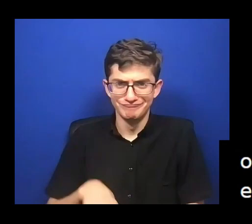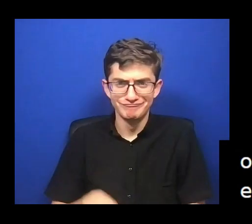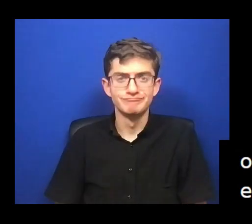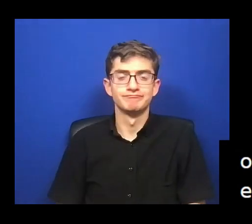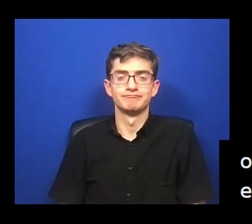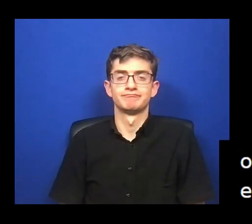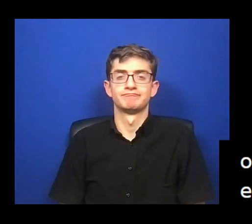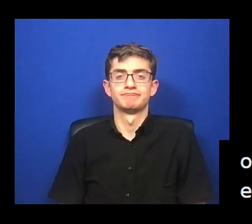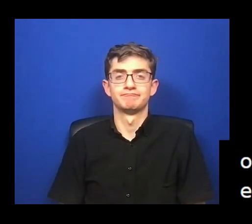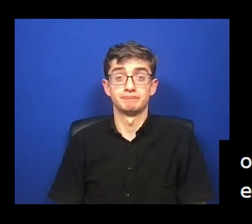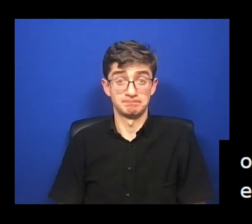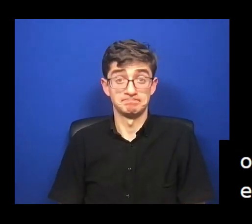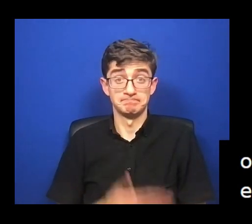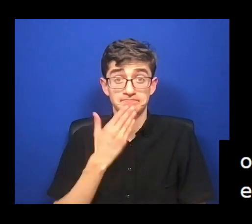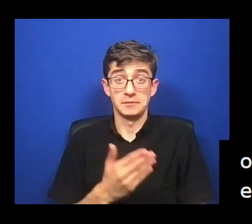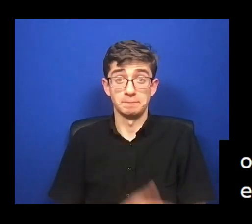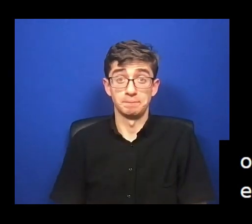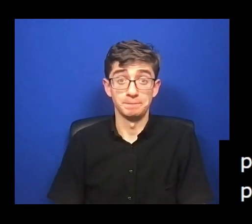Thank you.